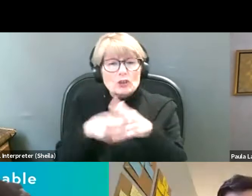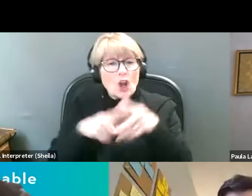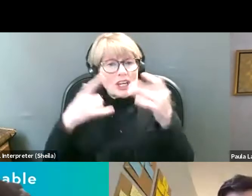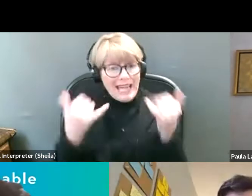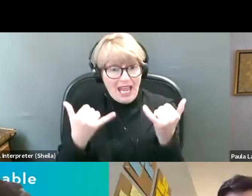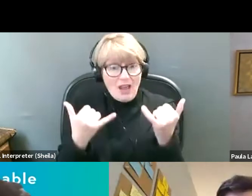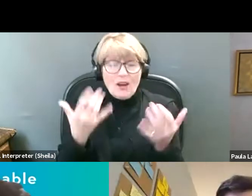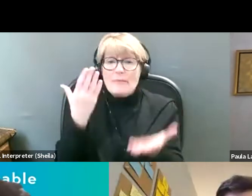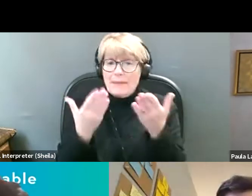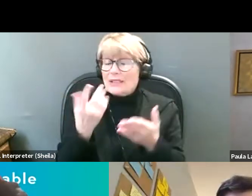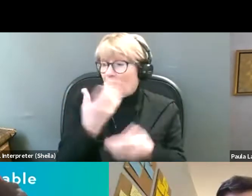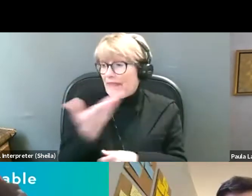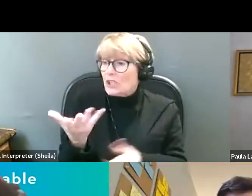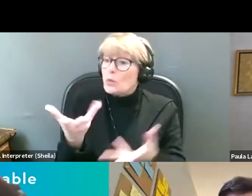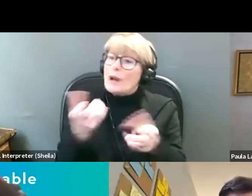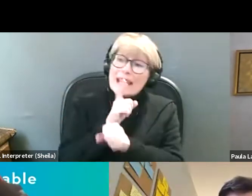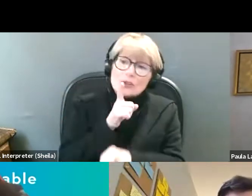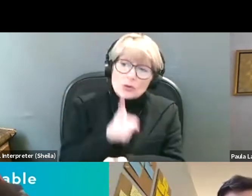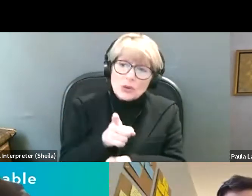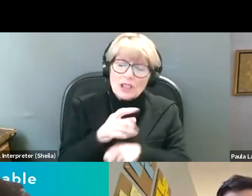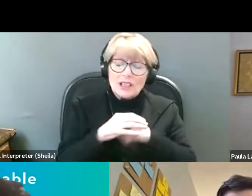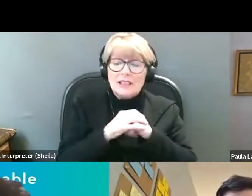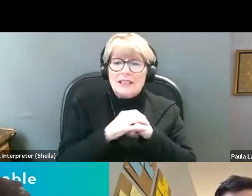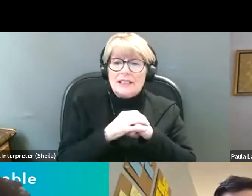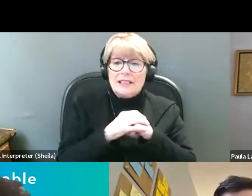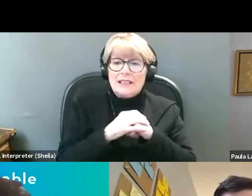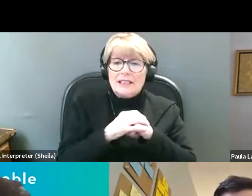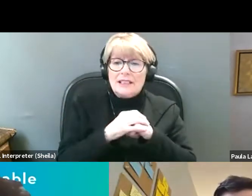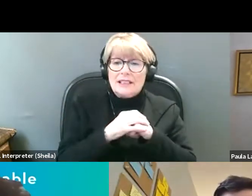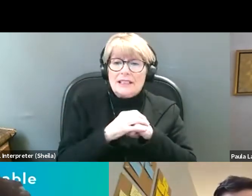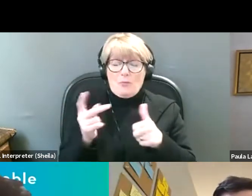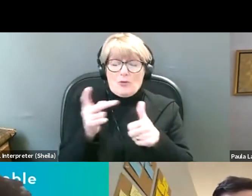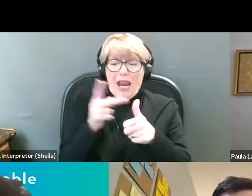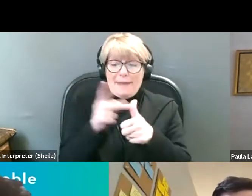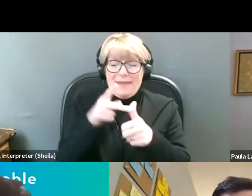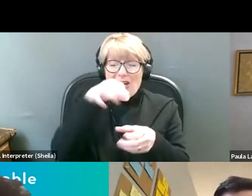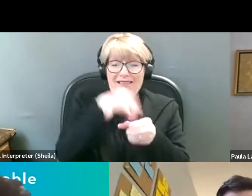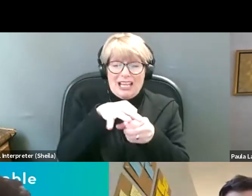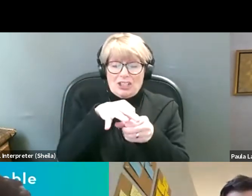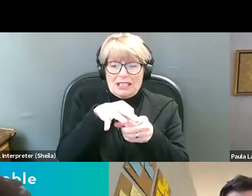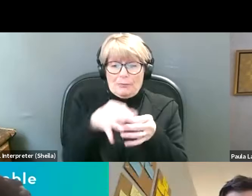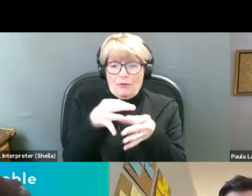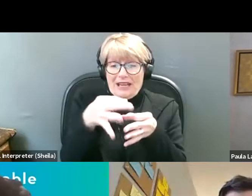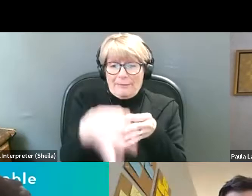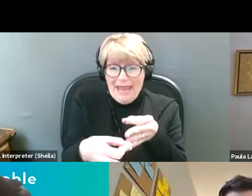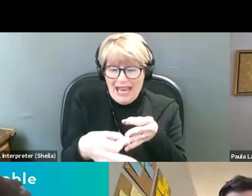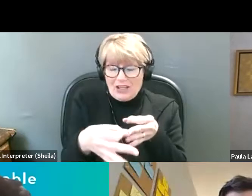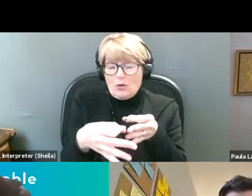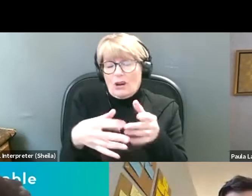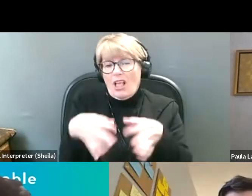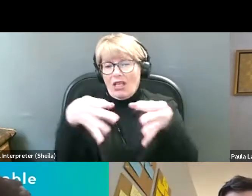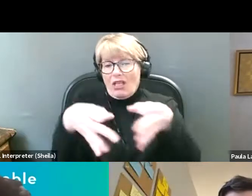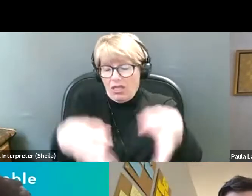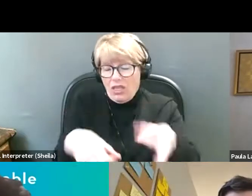of the things you want to make sure that, if moving the primary election back or delaying some of the constitutional deadlines